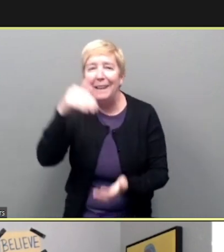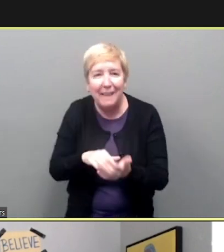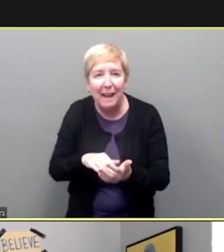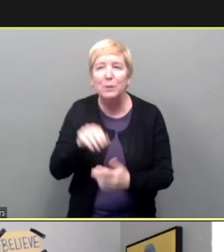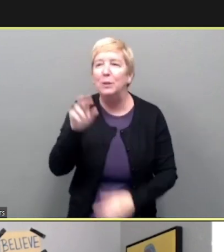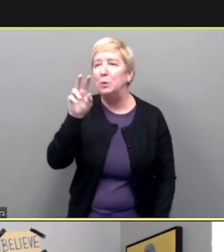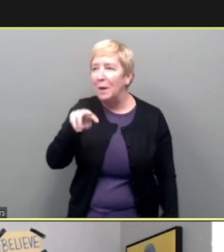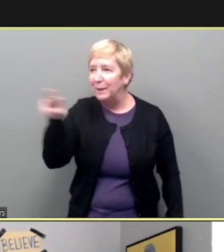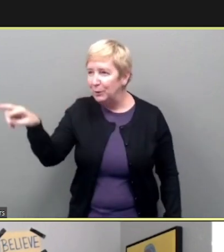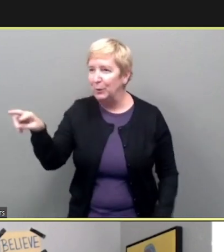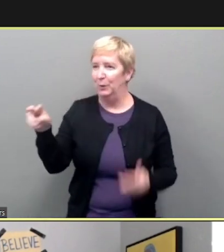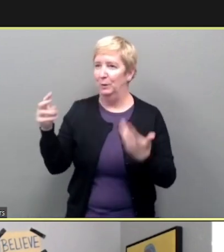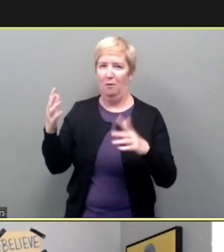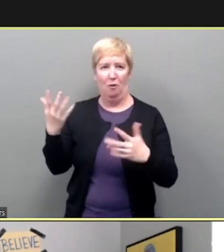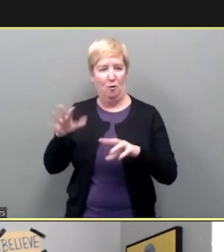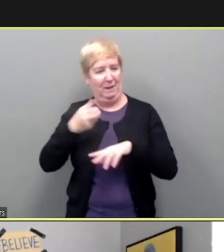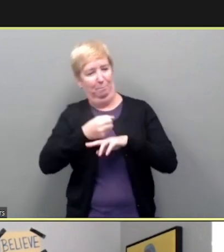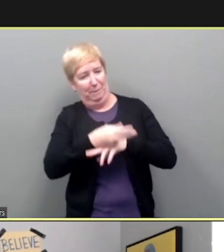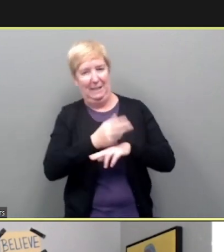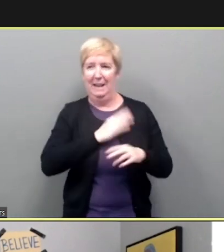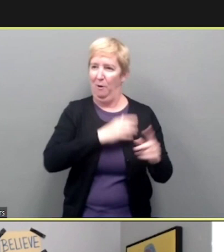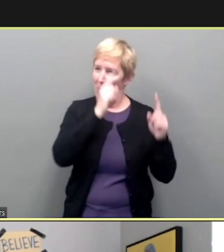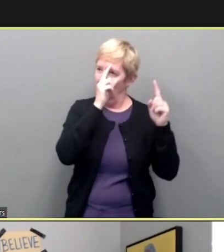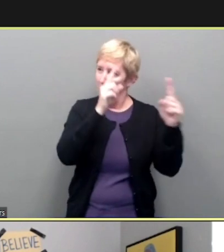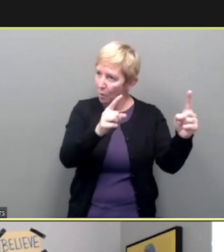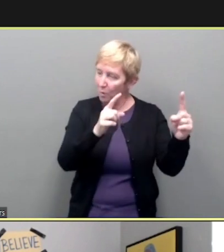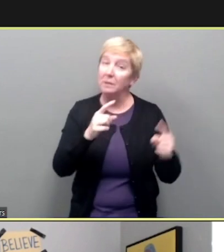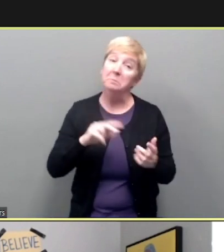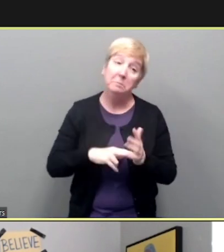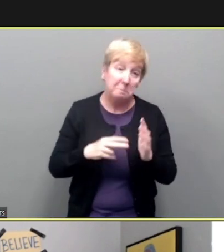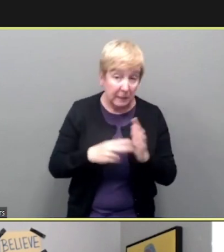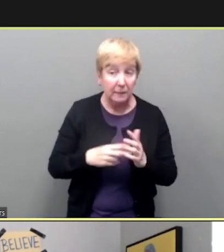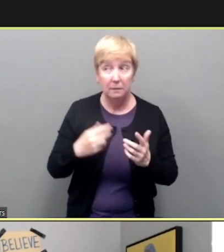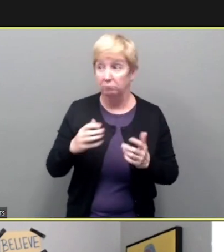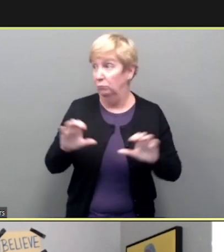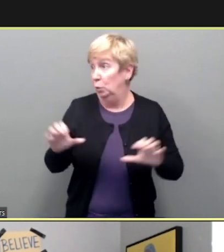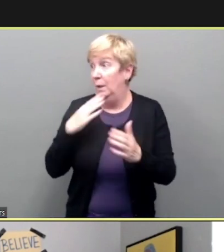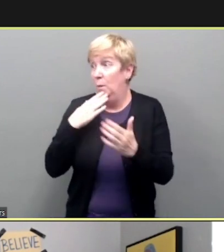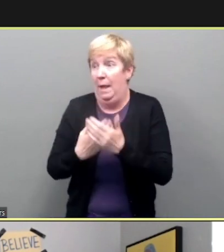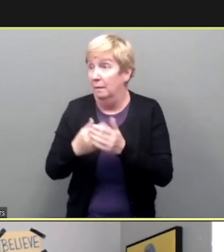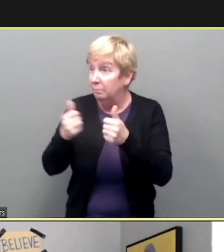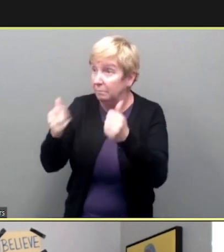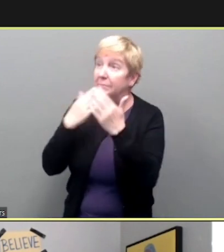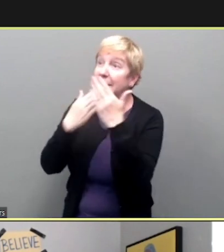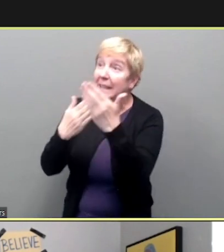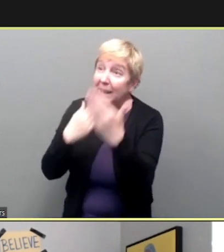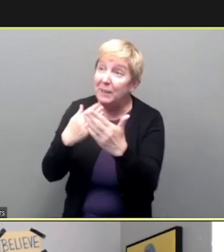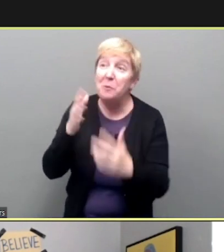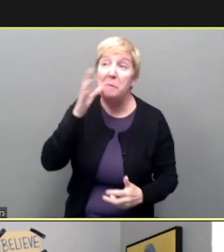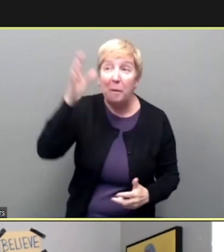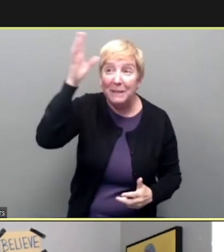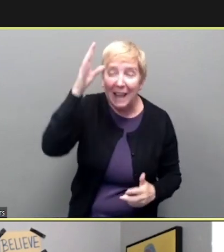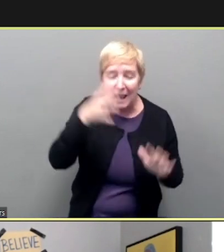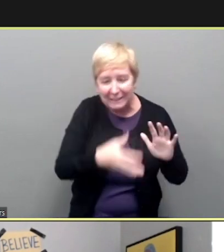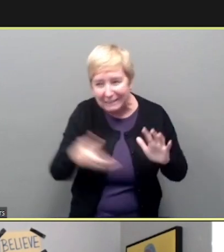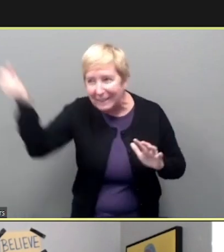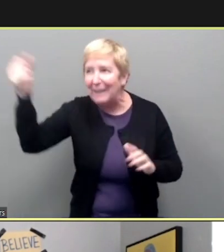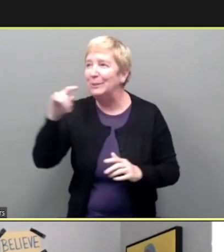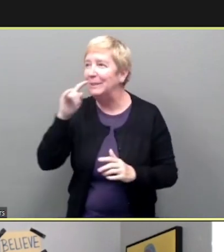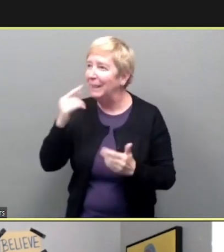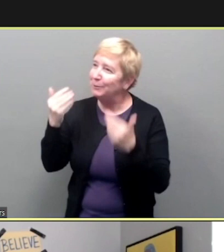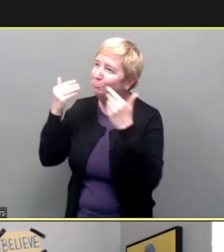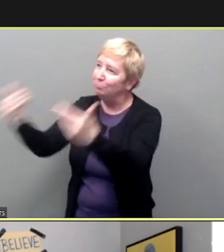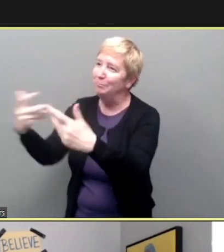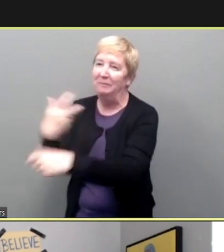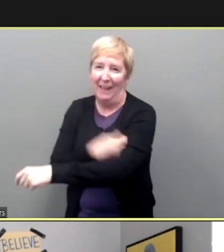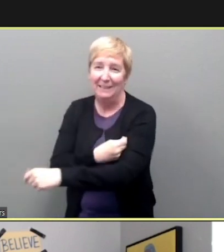10,022 above our target. So we're doing really well. Thank you, everybody, all the parents out there taking their kids to get